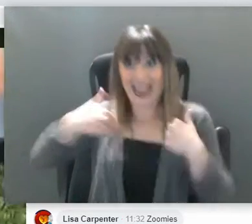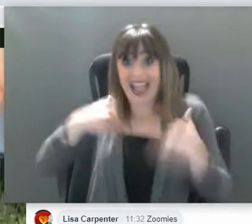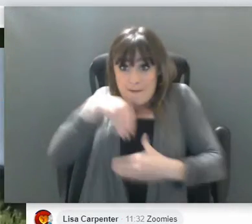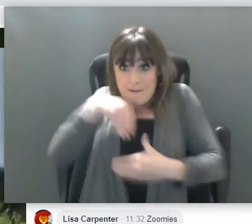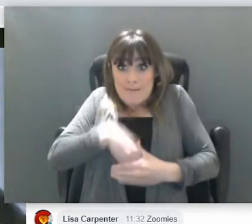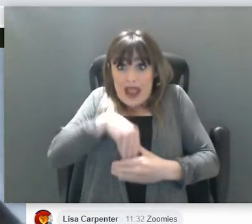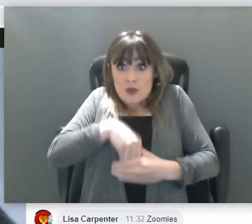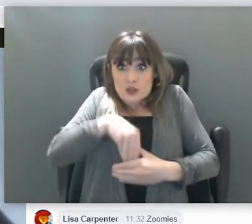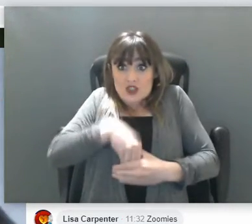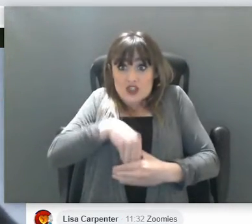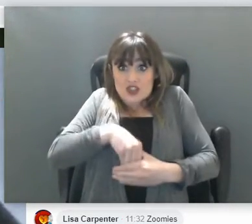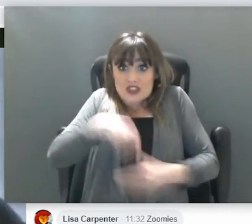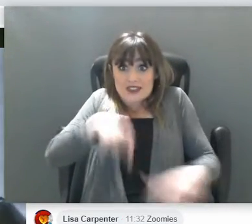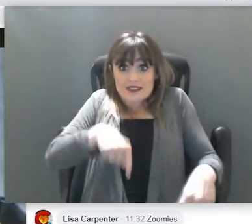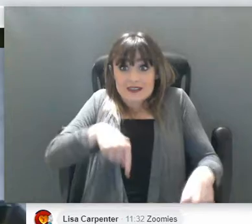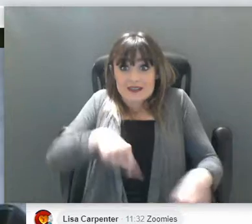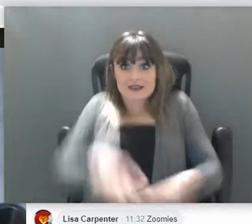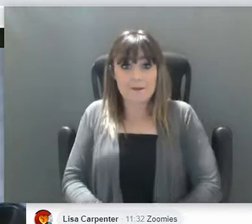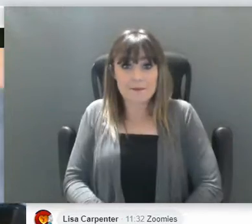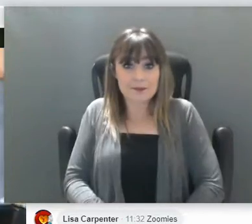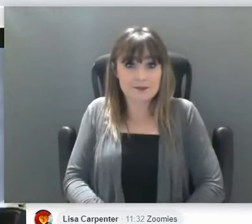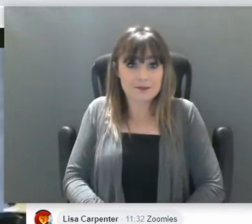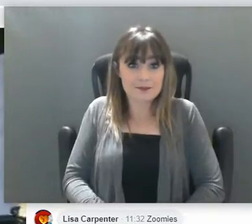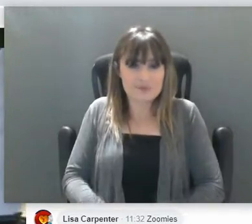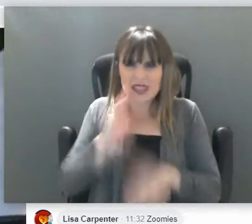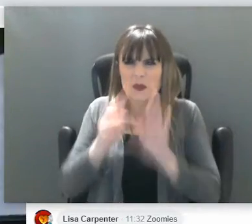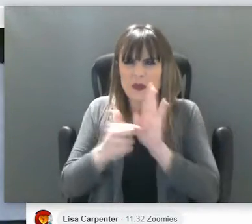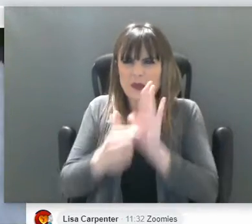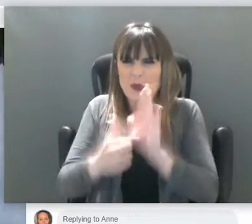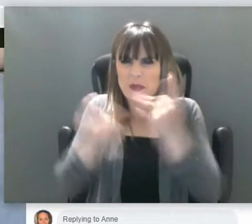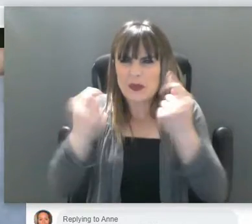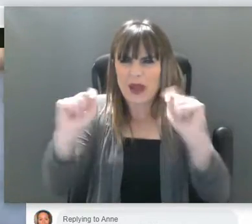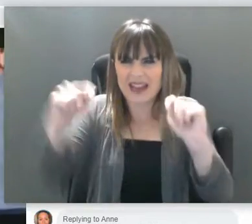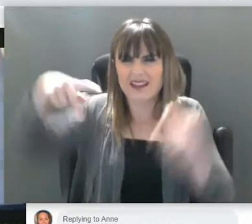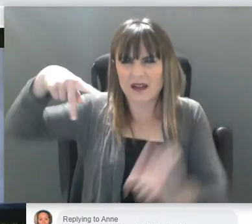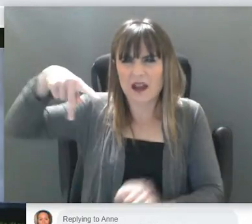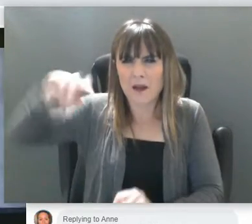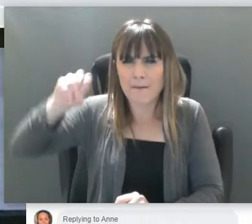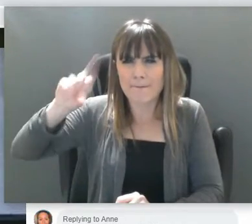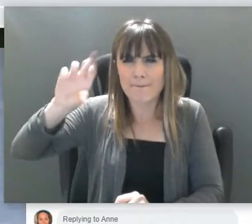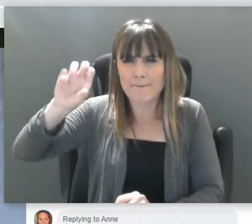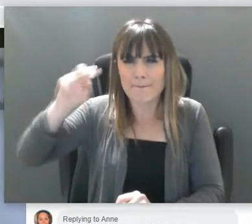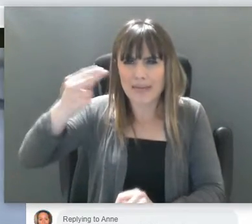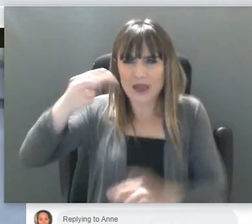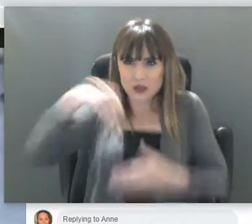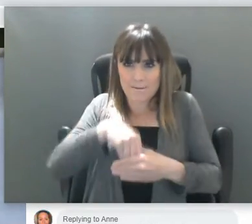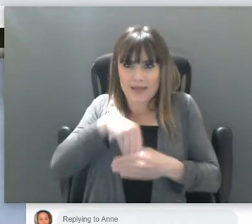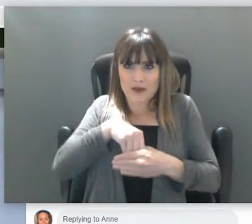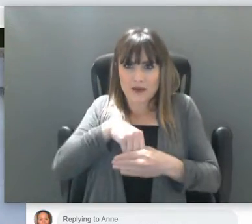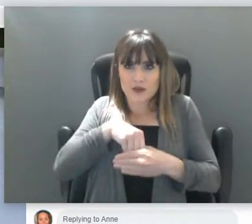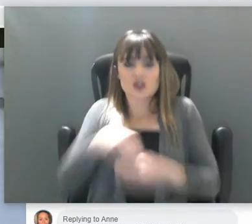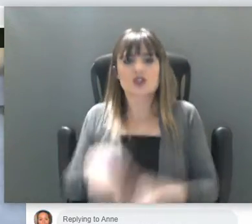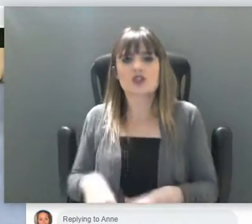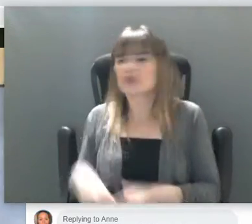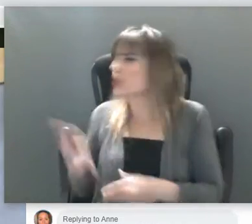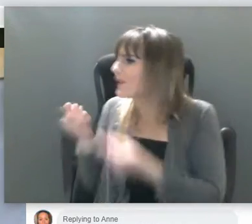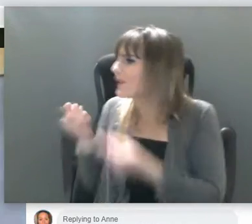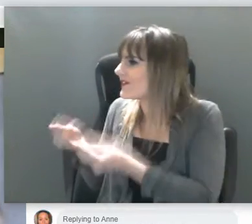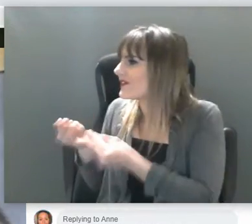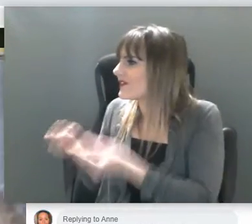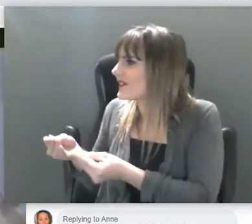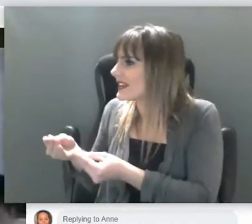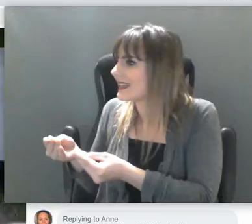able to kind of show that off for you. We'll try here. Okay, what are we feeding her? We are feeding her little